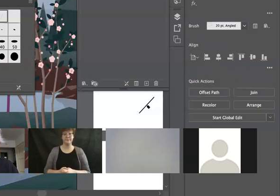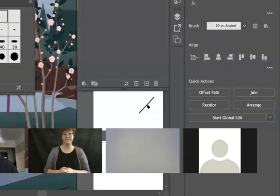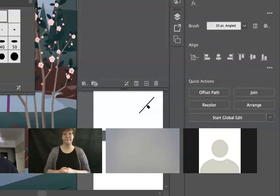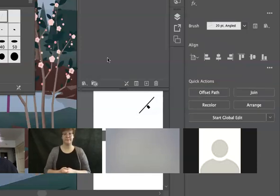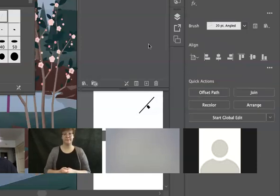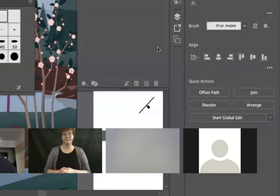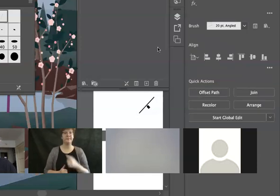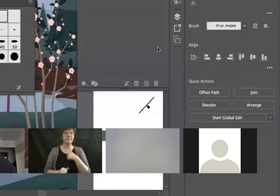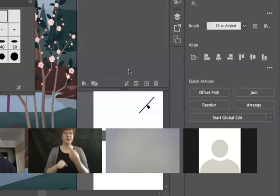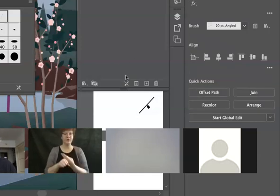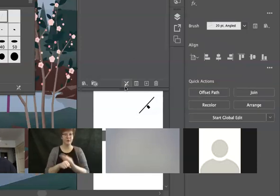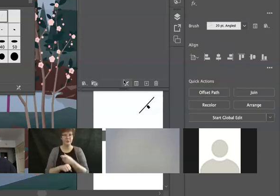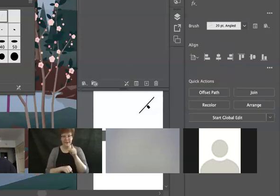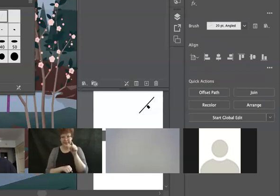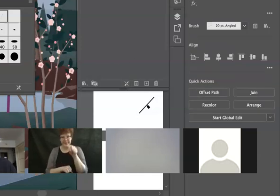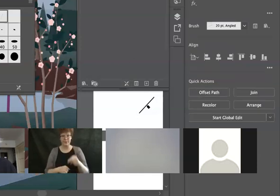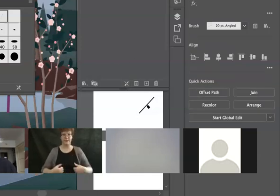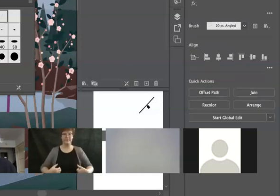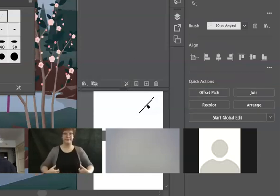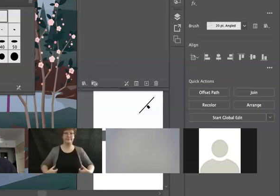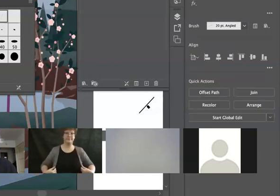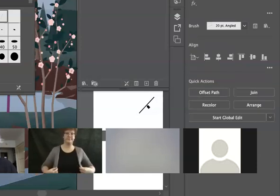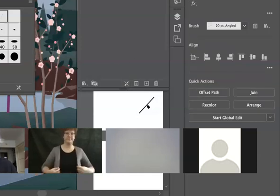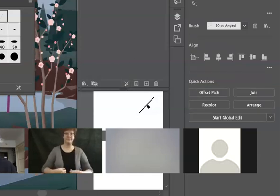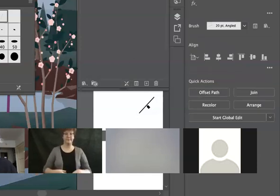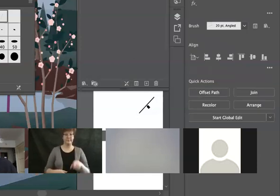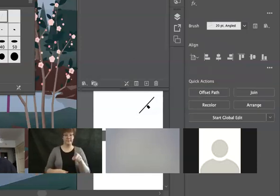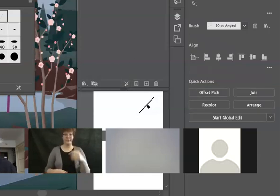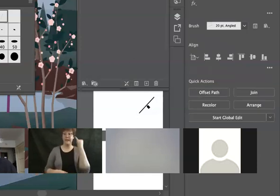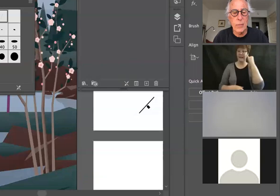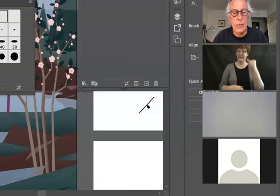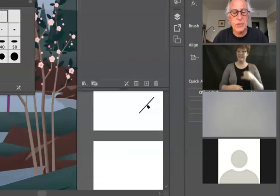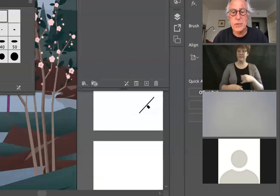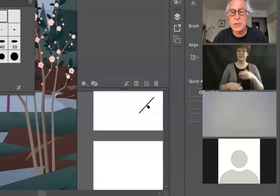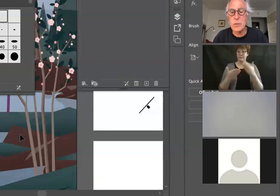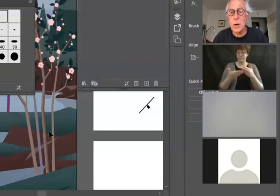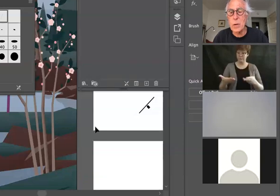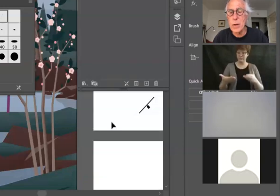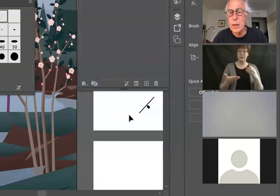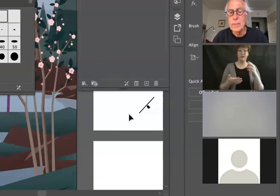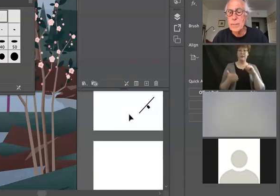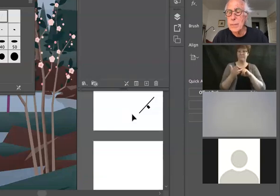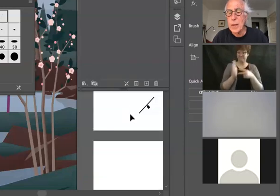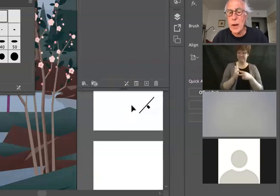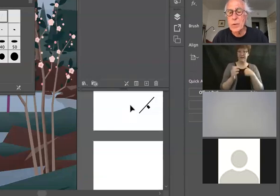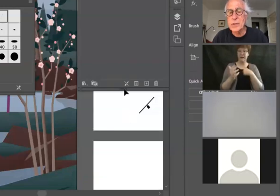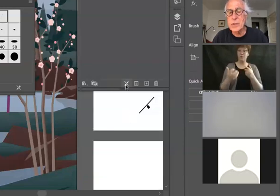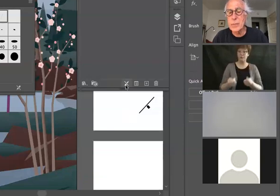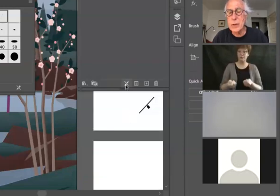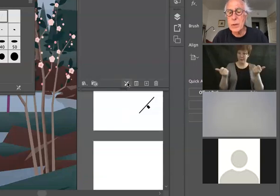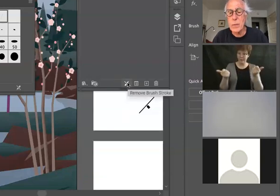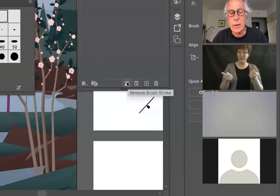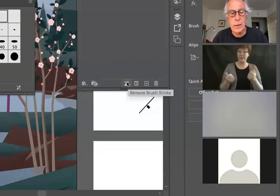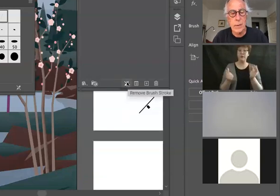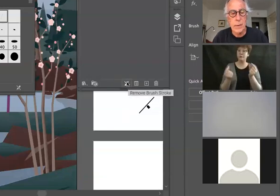one right here. And if I wanted to remove the properties from this stroke, I would just